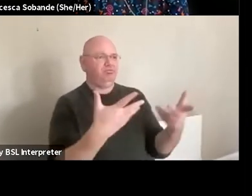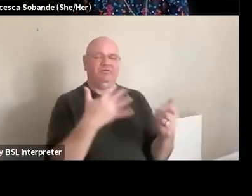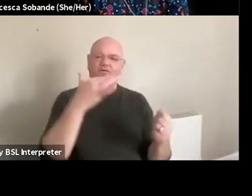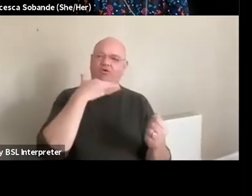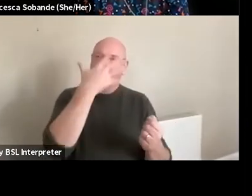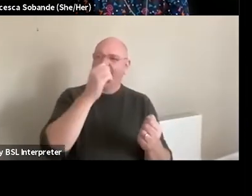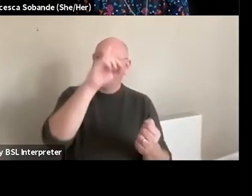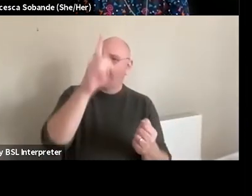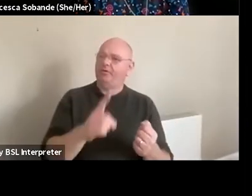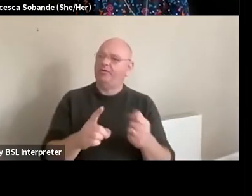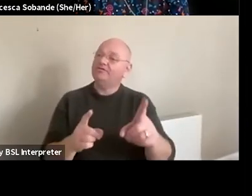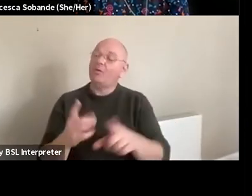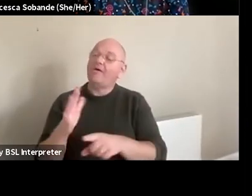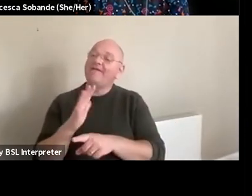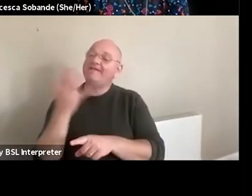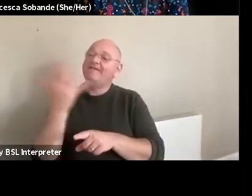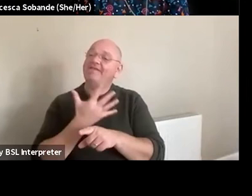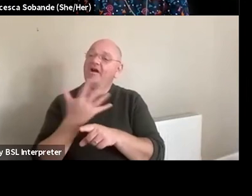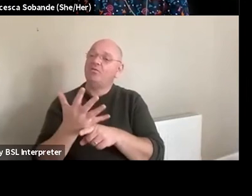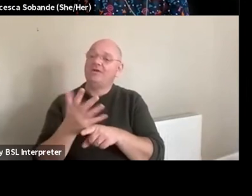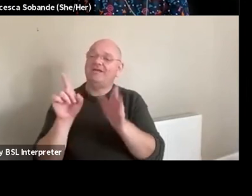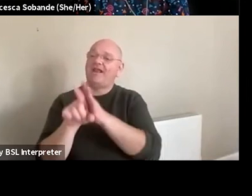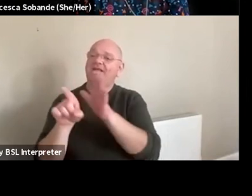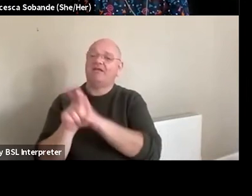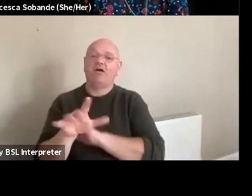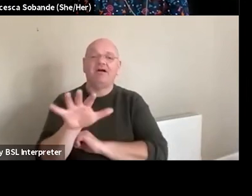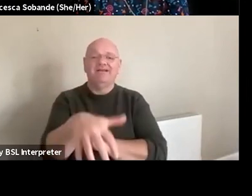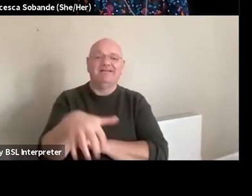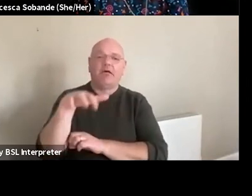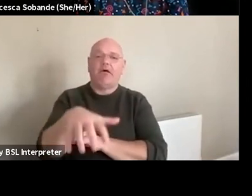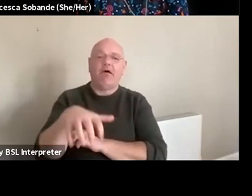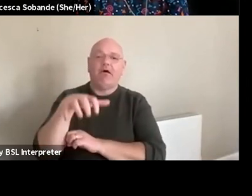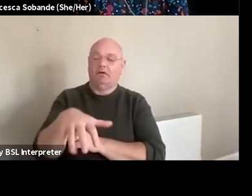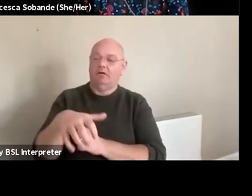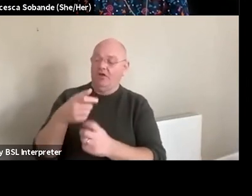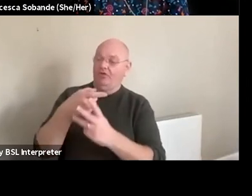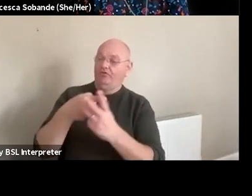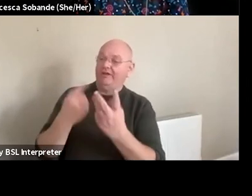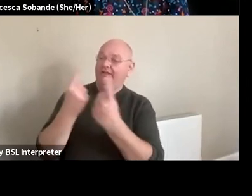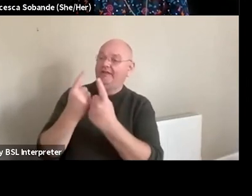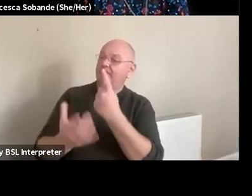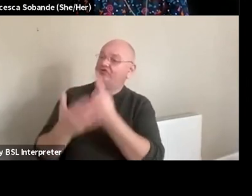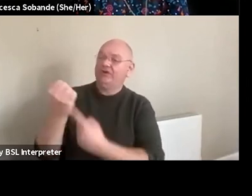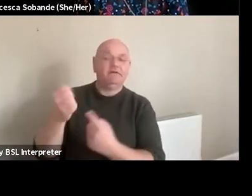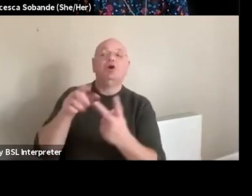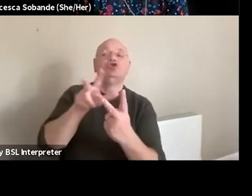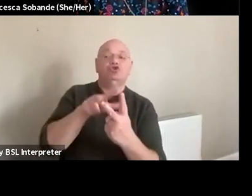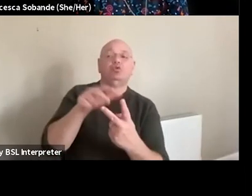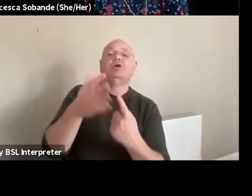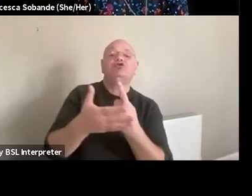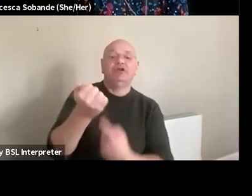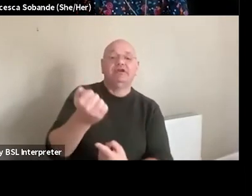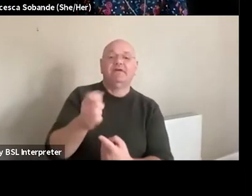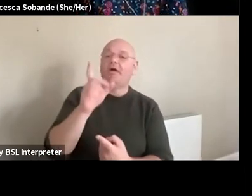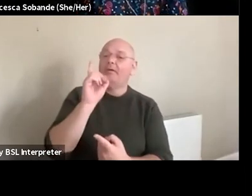less than 5 weeks, the diggers were out and we won 2 out of 3 of those asks. But also, we didn't lose the relationship with